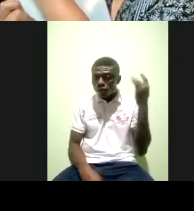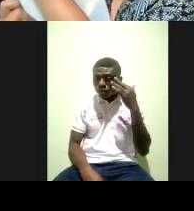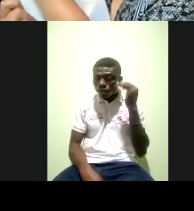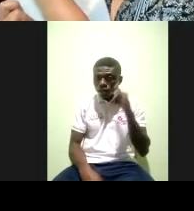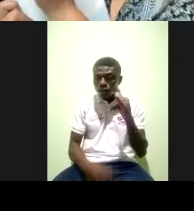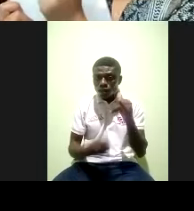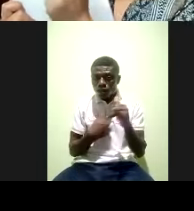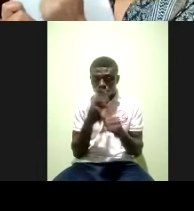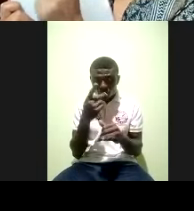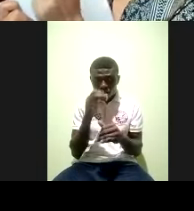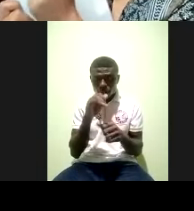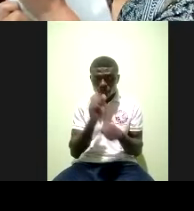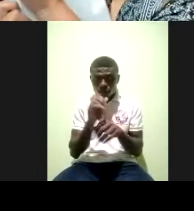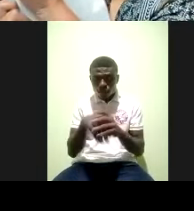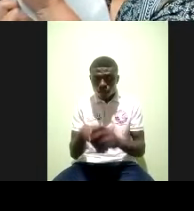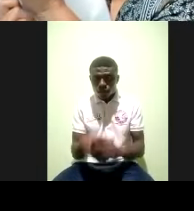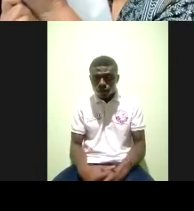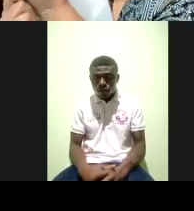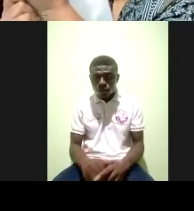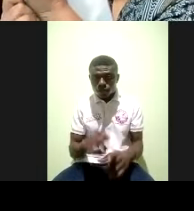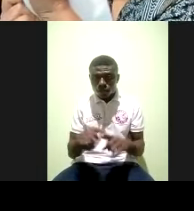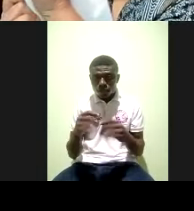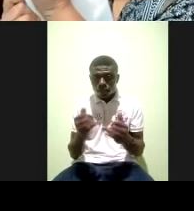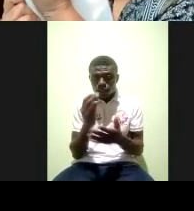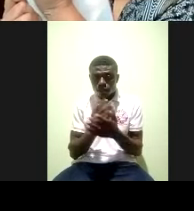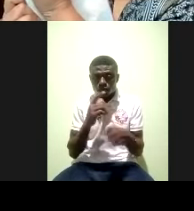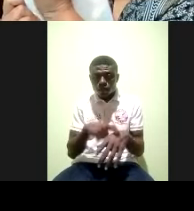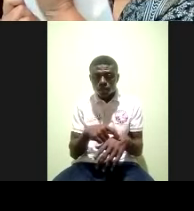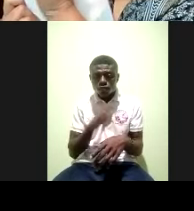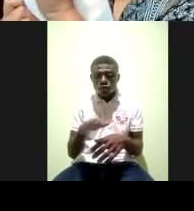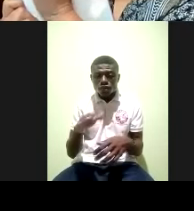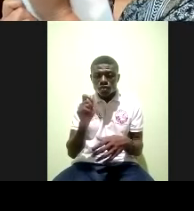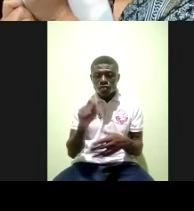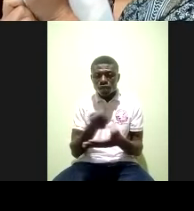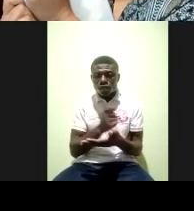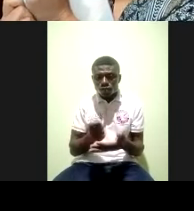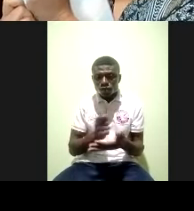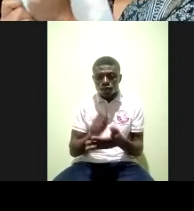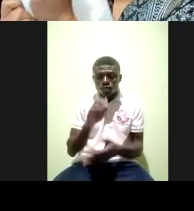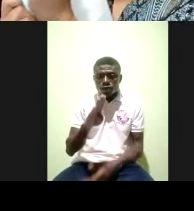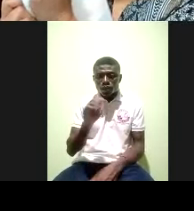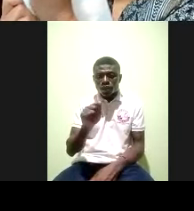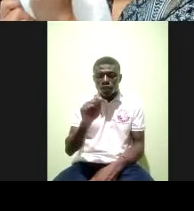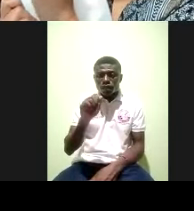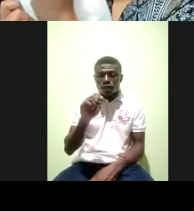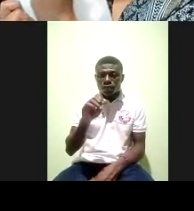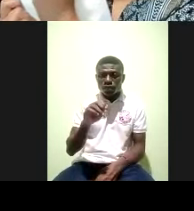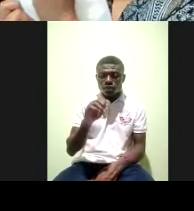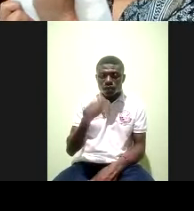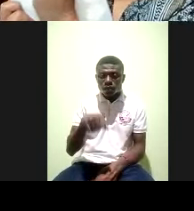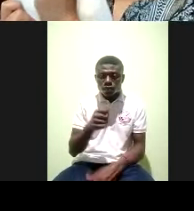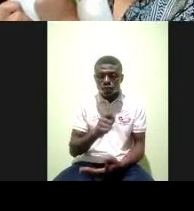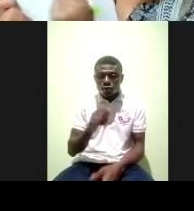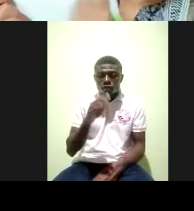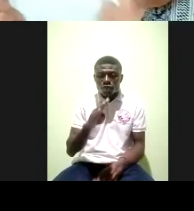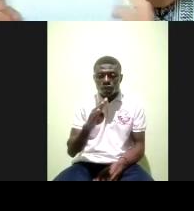a short vowel sound. But sometimes the children may write it BAC or BAK because